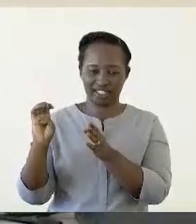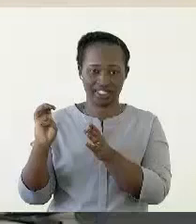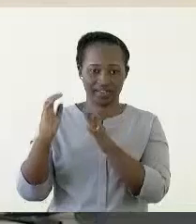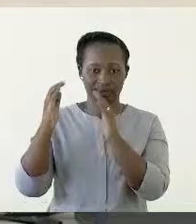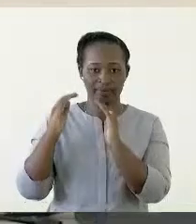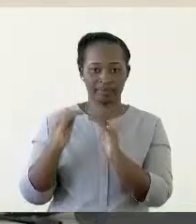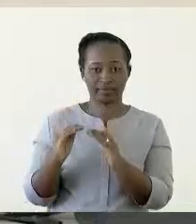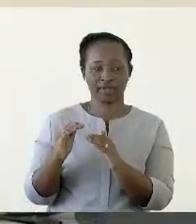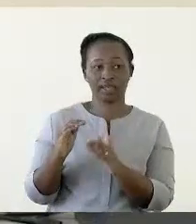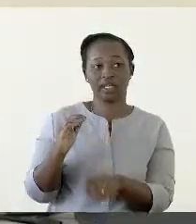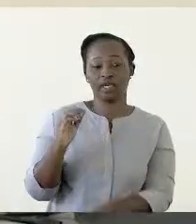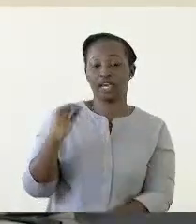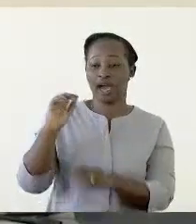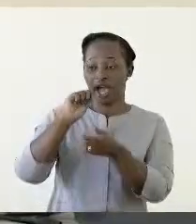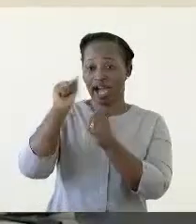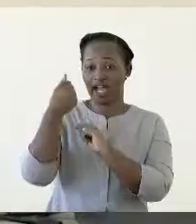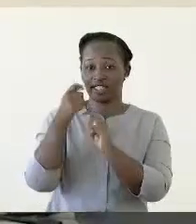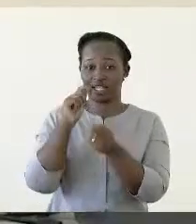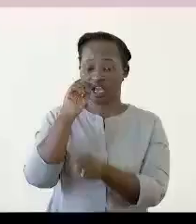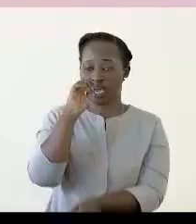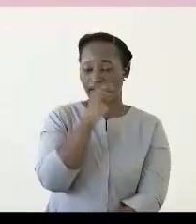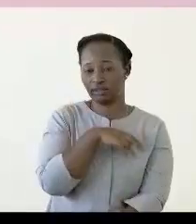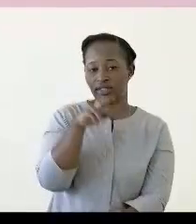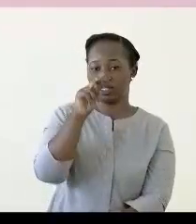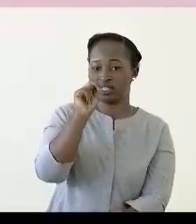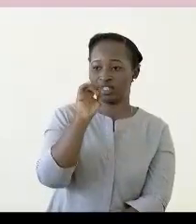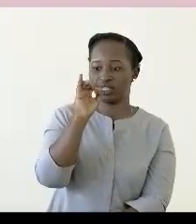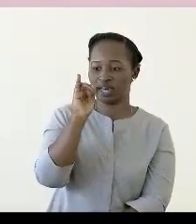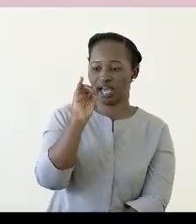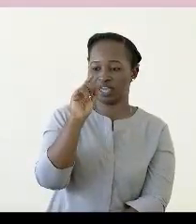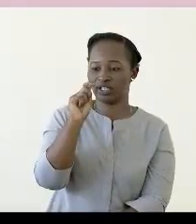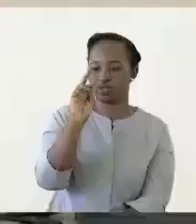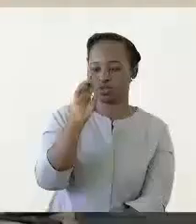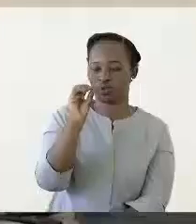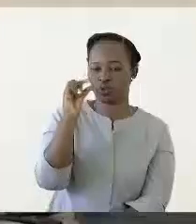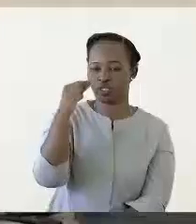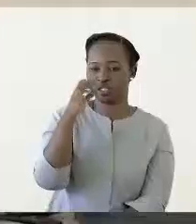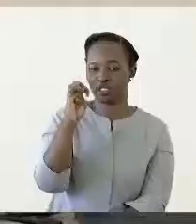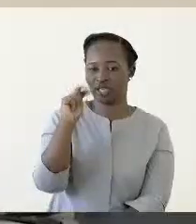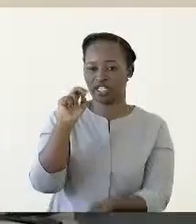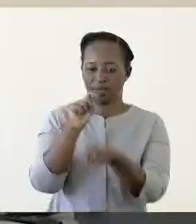be nitride. Nitride like this.